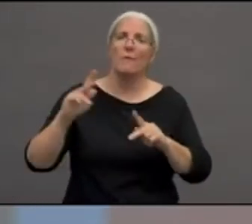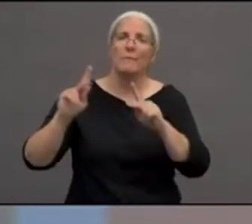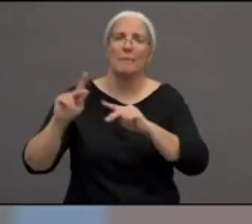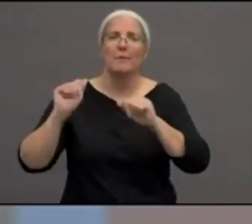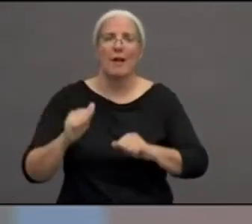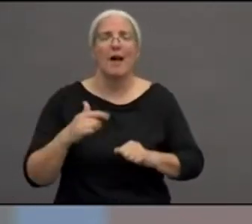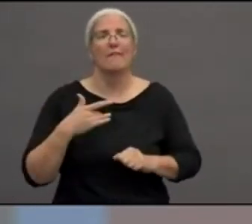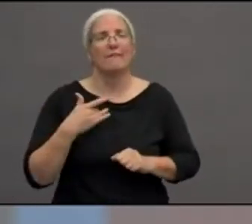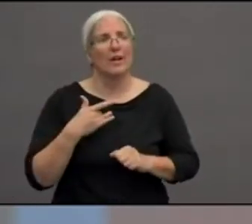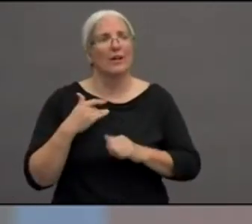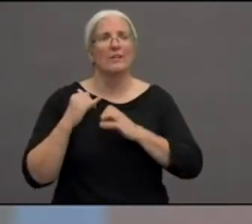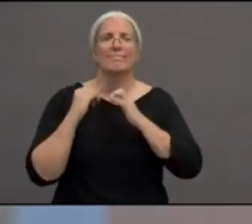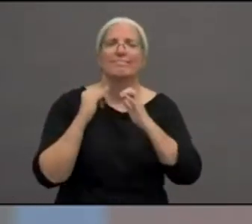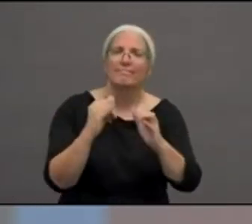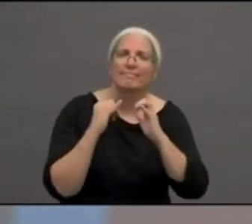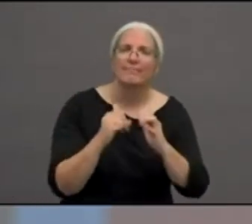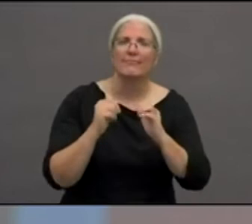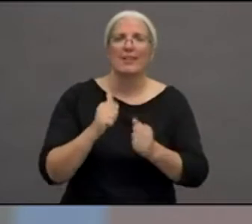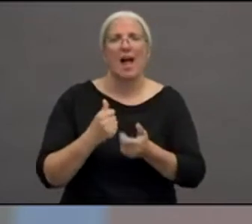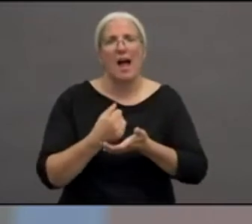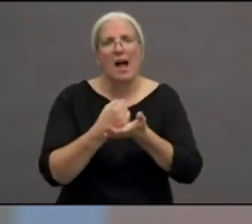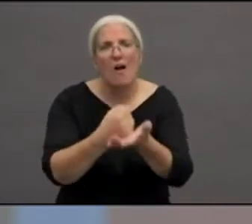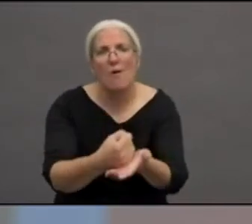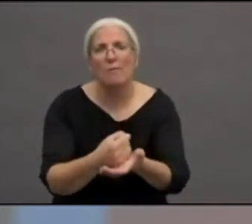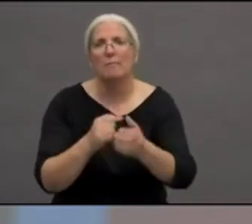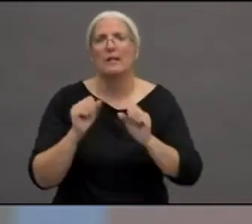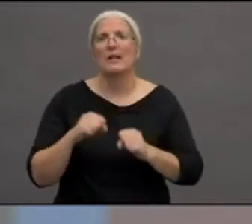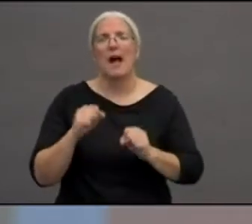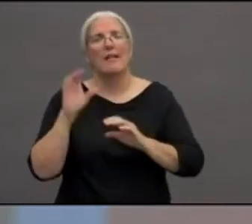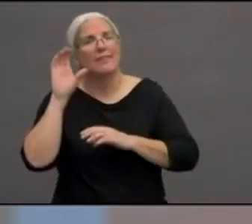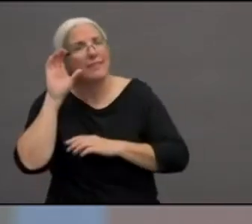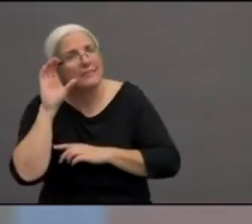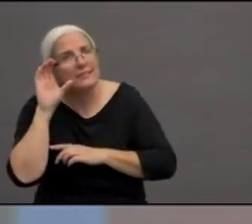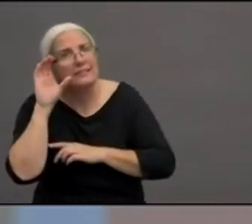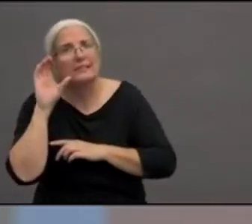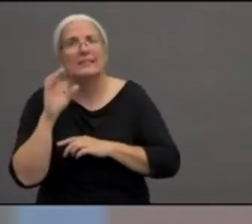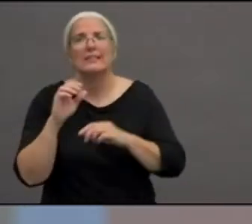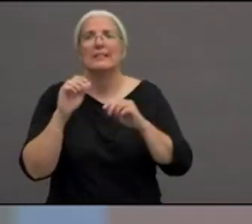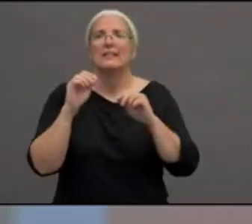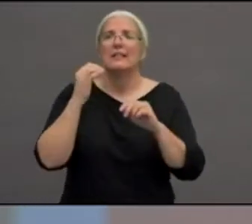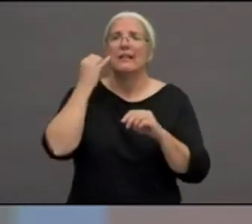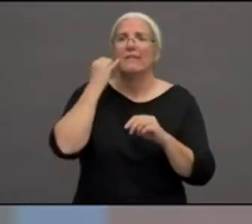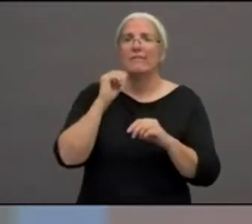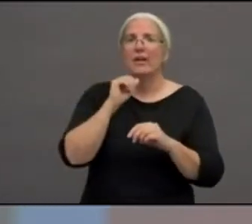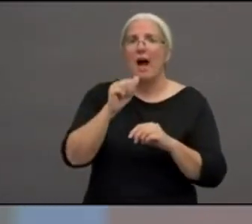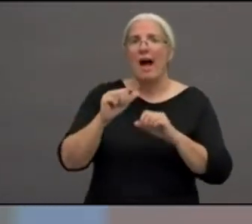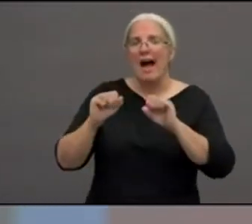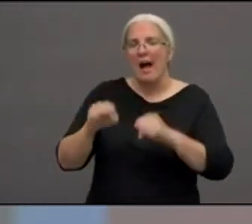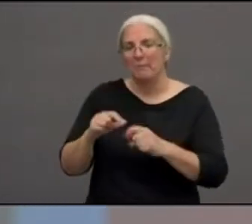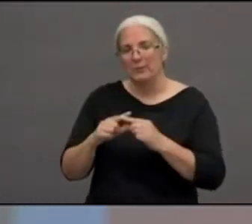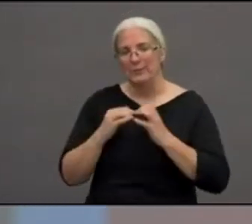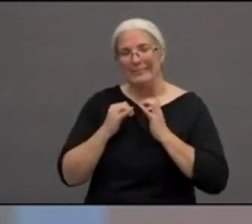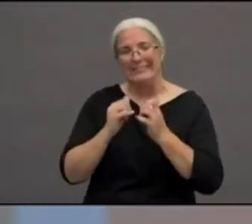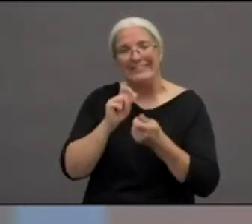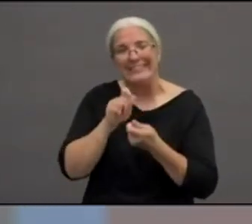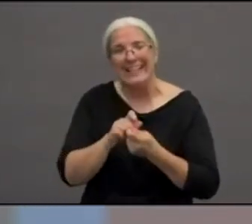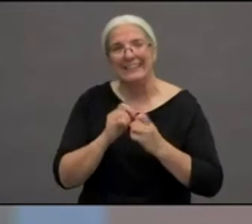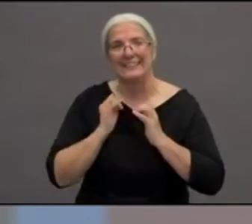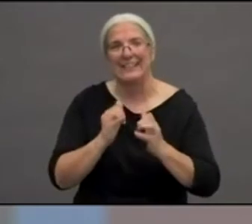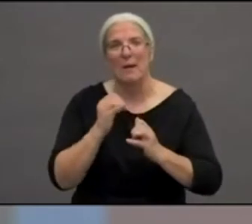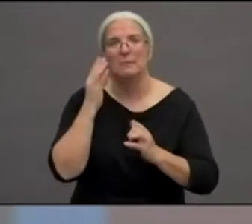you trust, who can listen, and even if they're not able to share in the same experience that you've